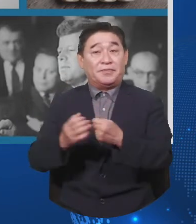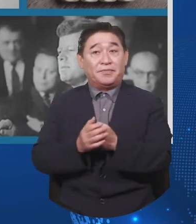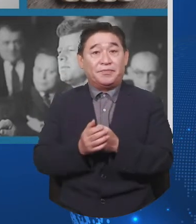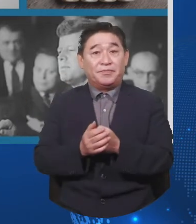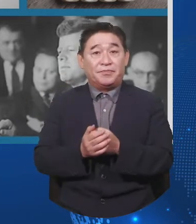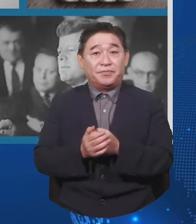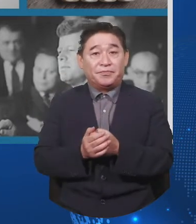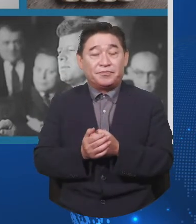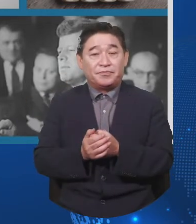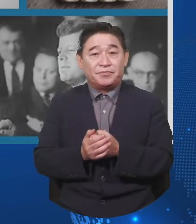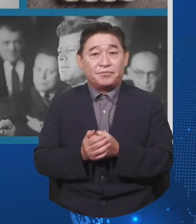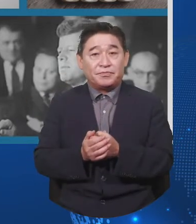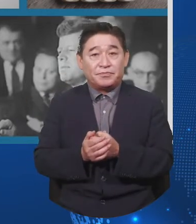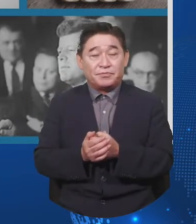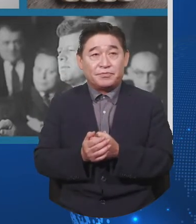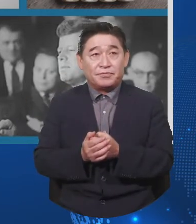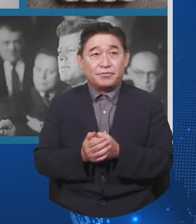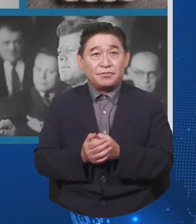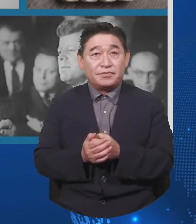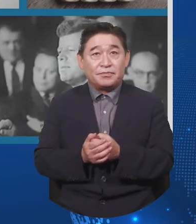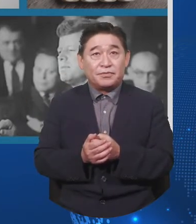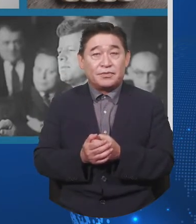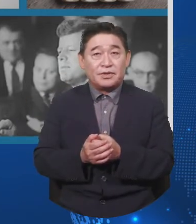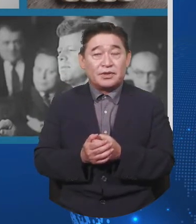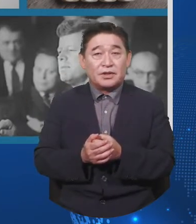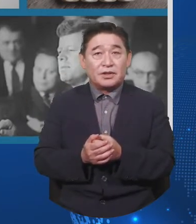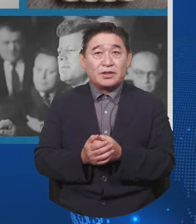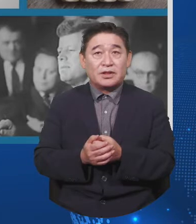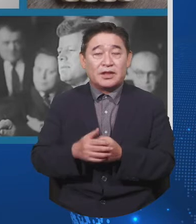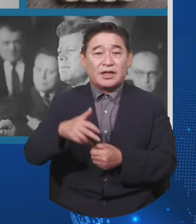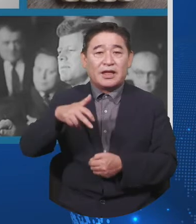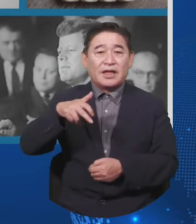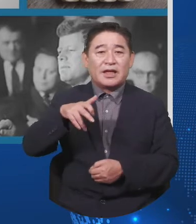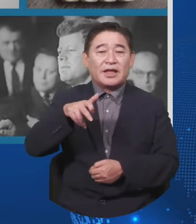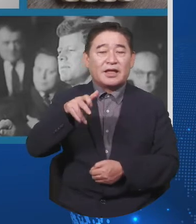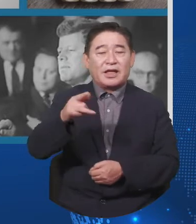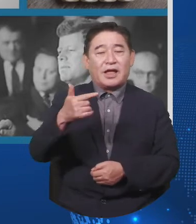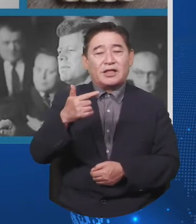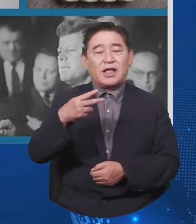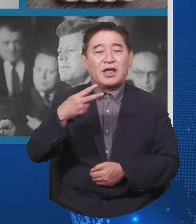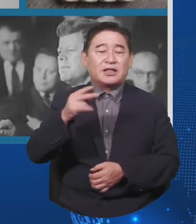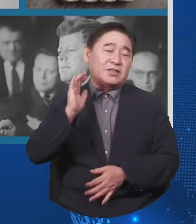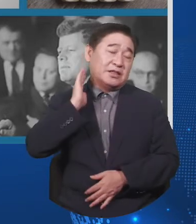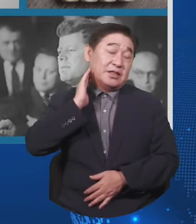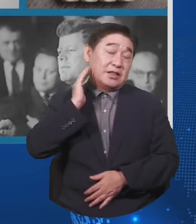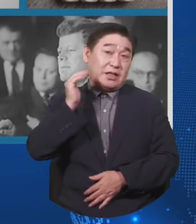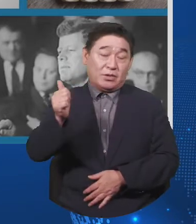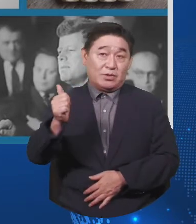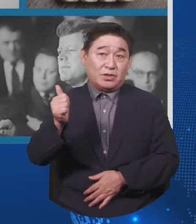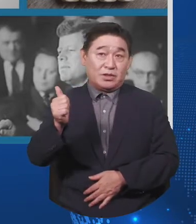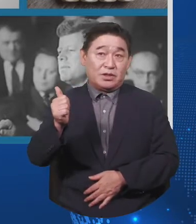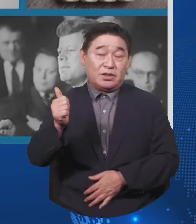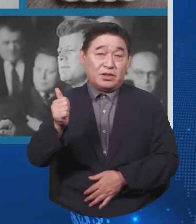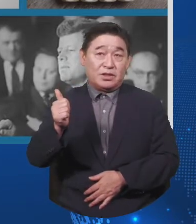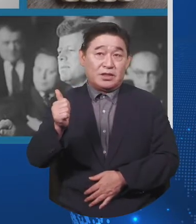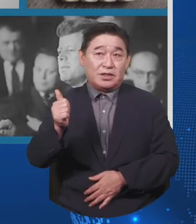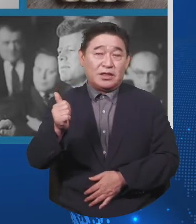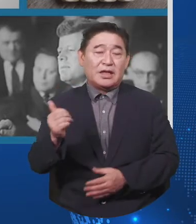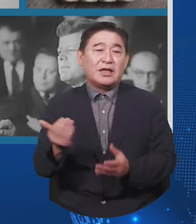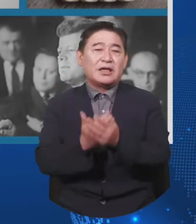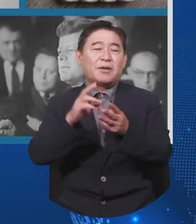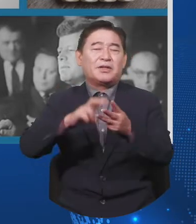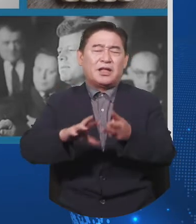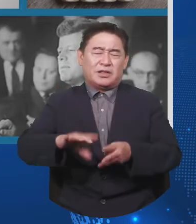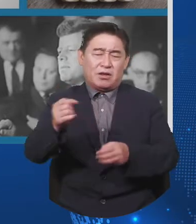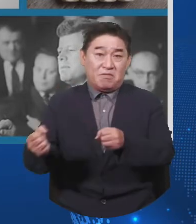John F. Kennedy. He is the initiator of the Development Center, made a speech in